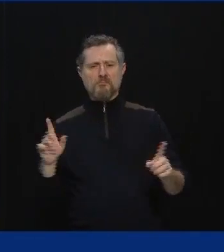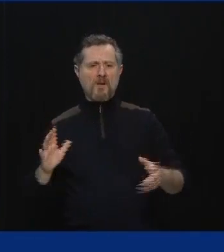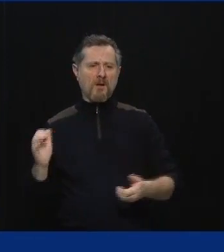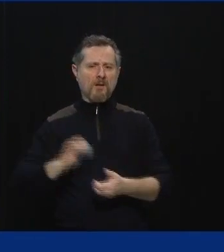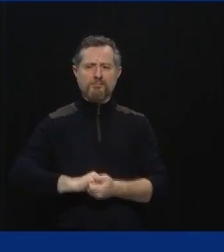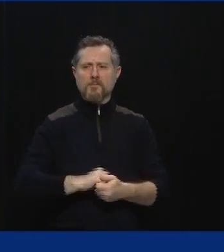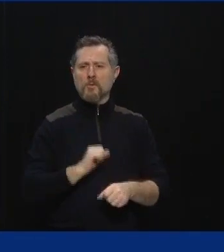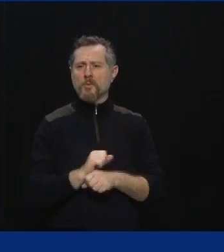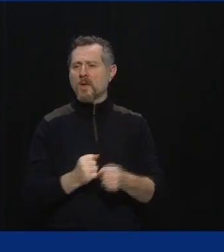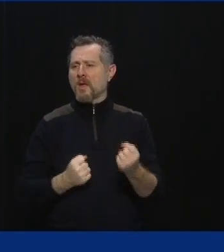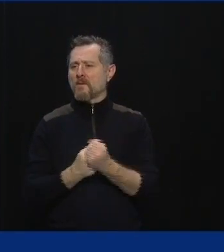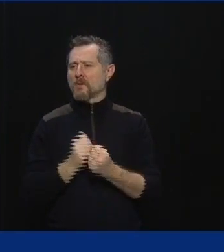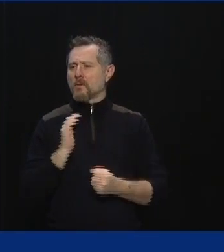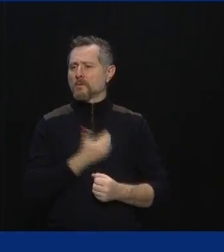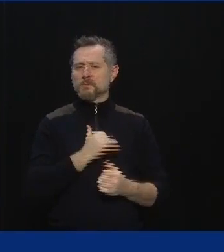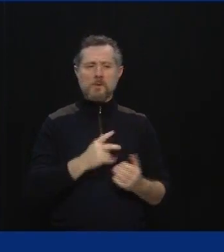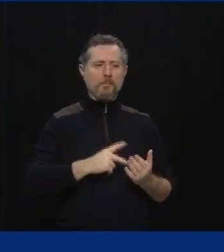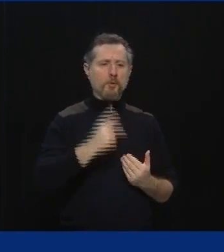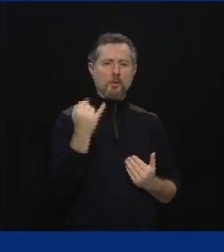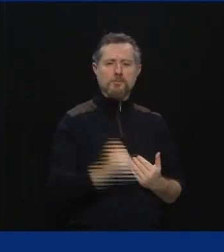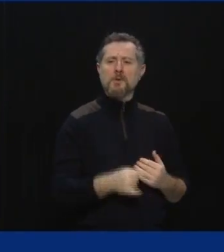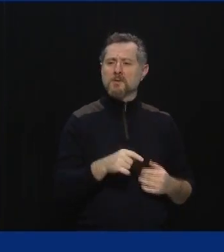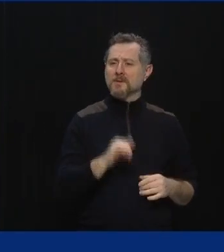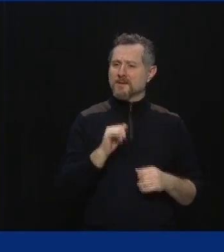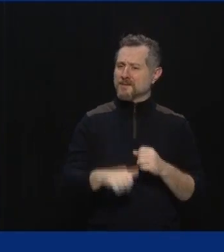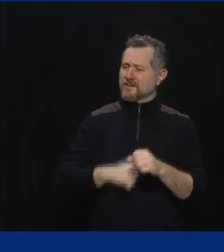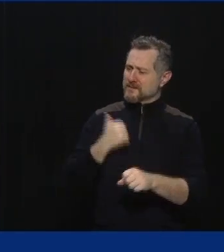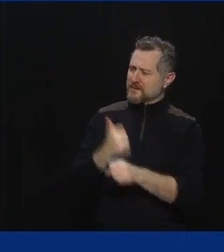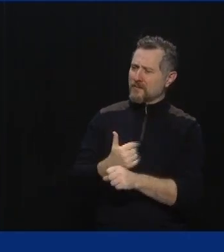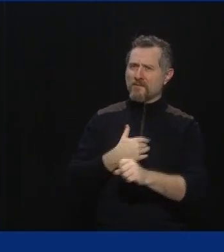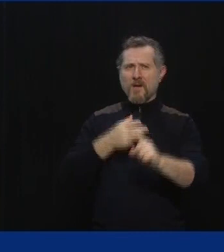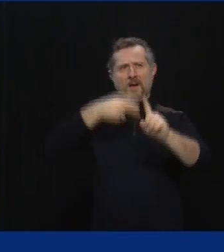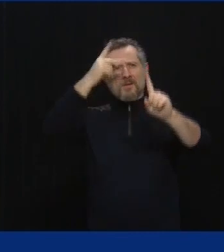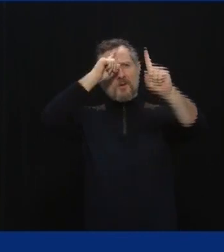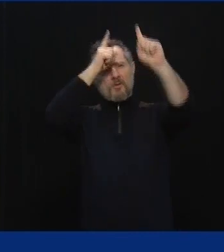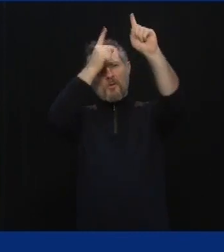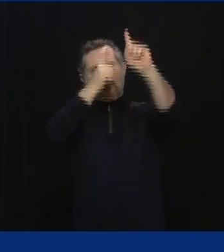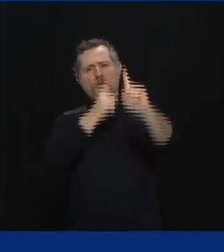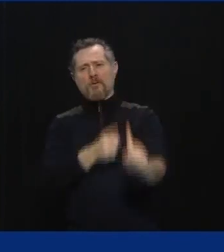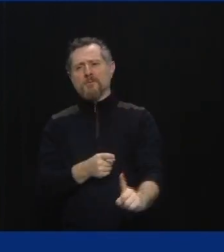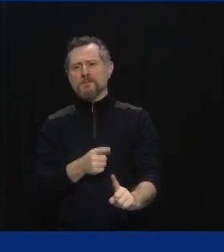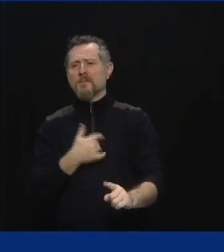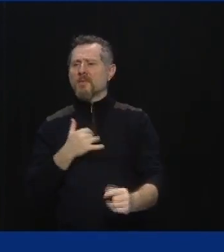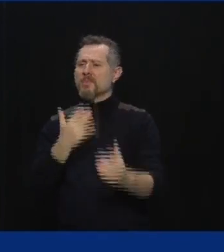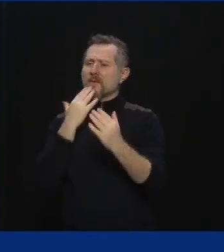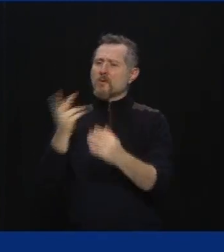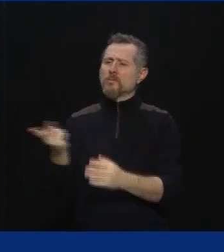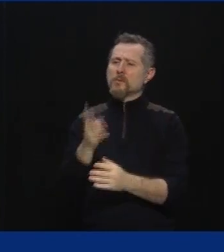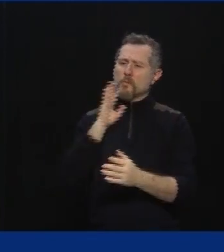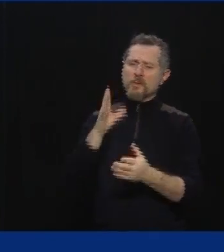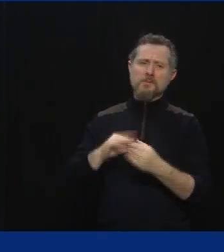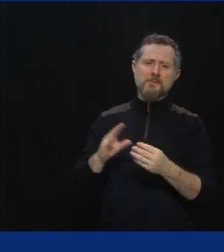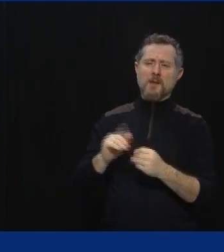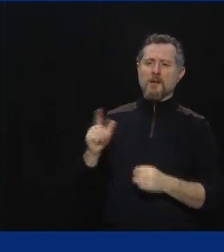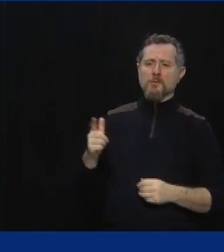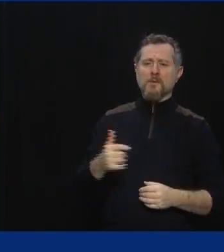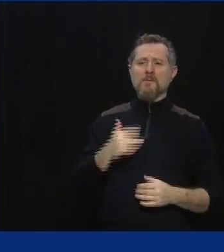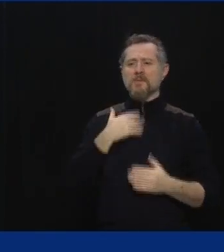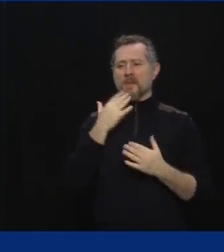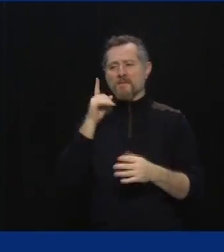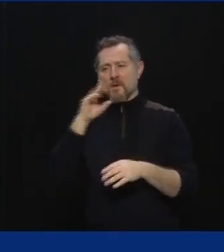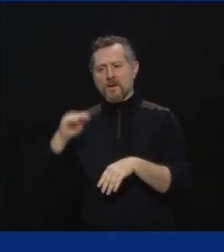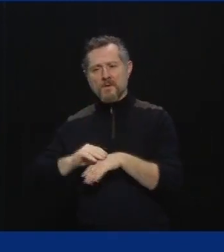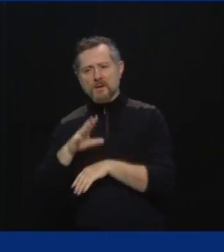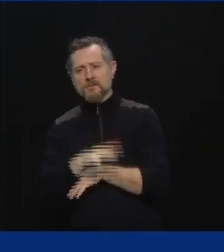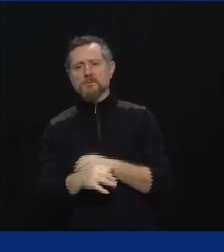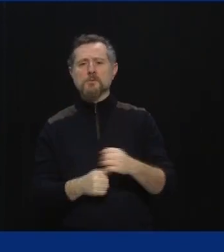our initiatives and for setting high ambitions for this effort. And I want to thank them, you'll hear from them, for their advice and support and, how